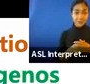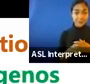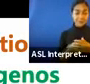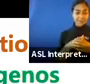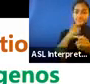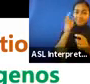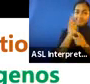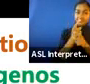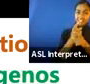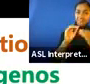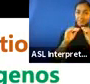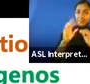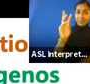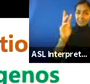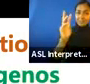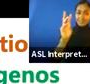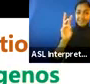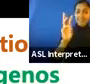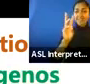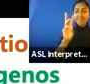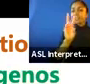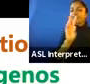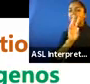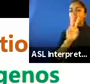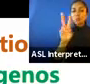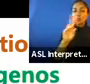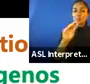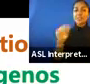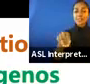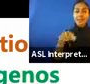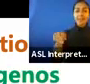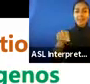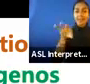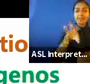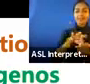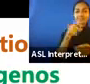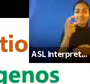Yes, number 6, 72% of folks guessed right. It is